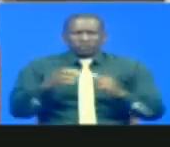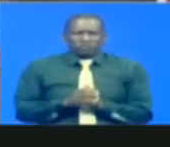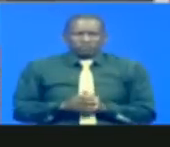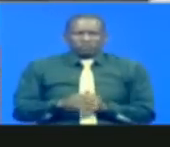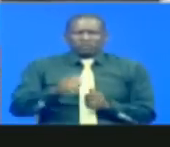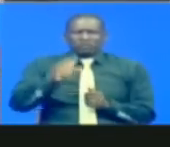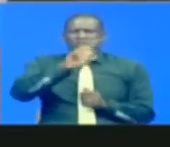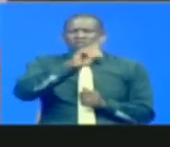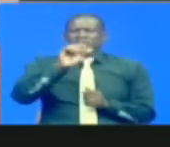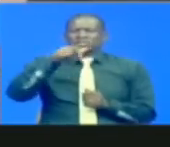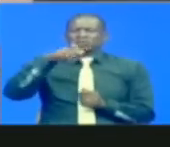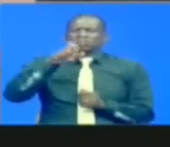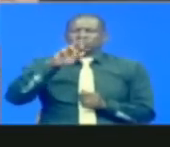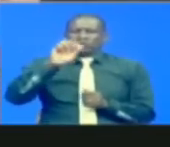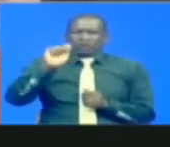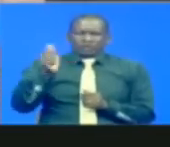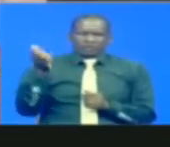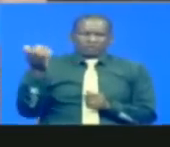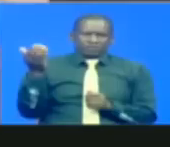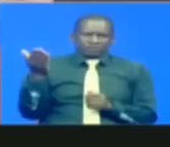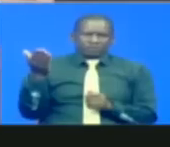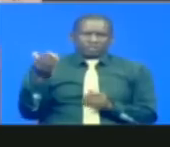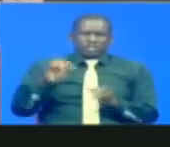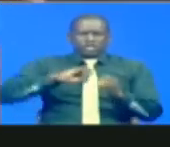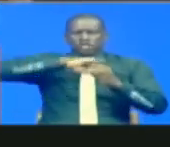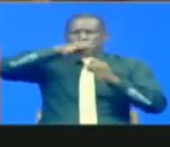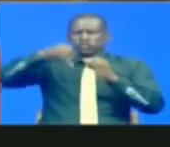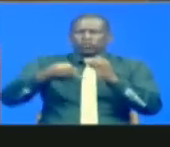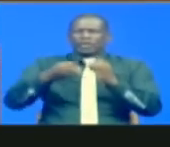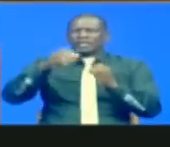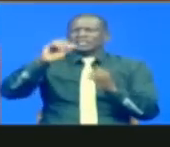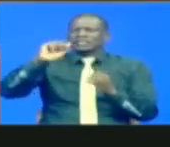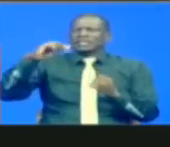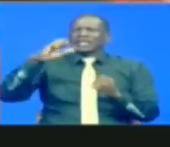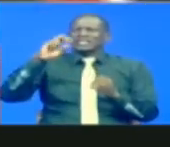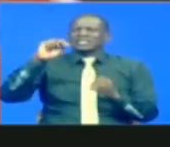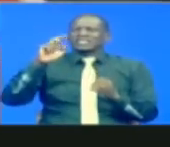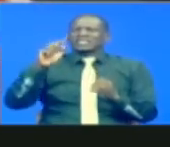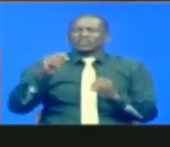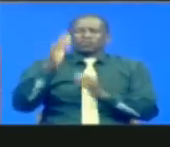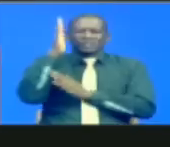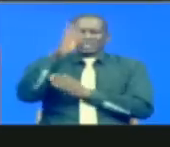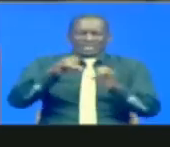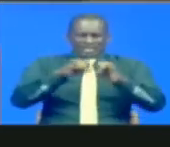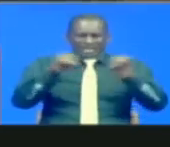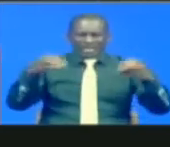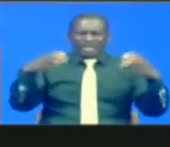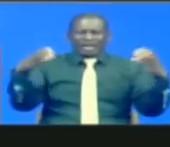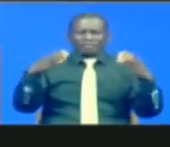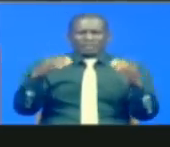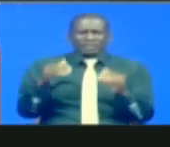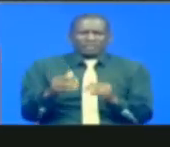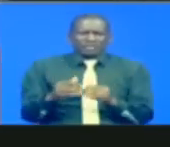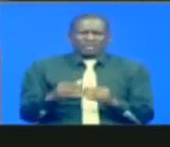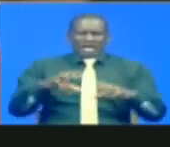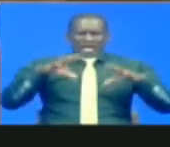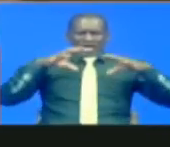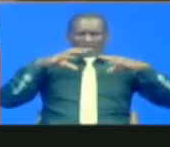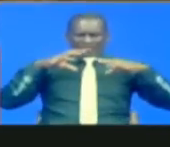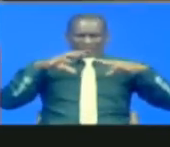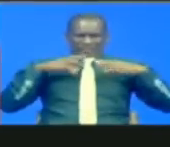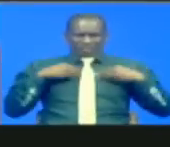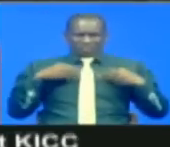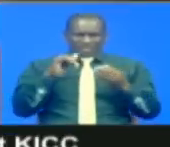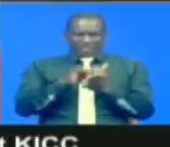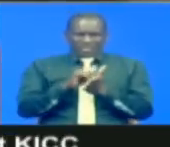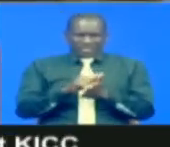Zipora Wamboi Karanja, an insurance agent for Direct Line Insurance Company Limited, admitted to having facilitated